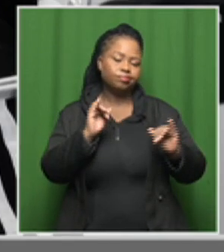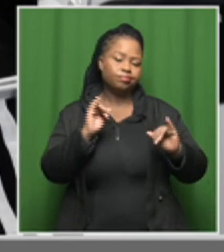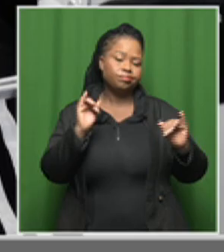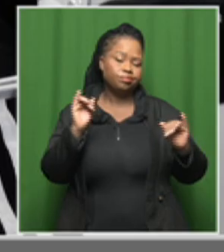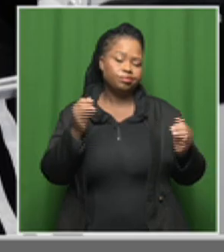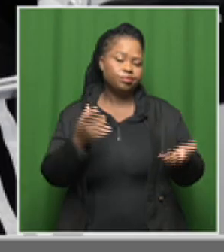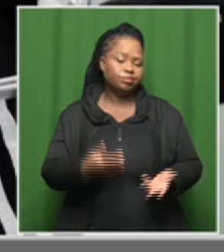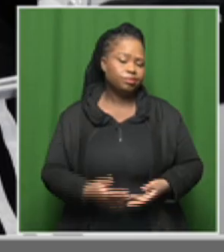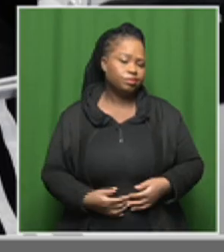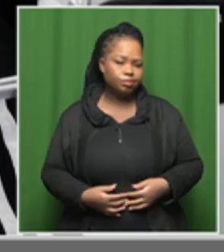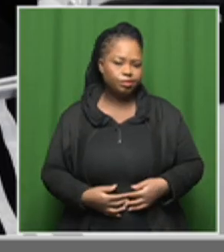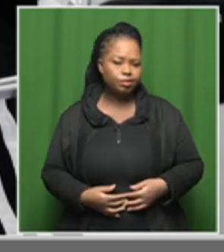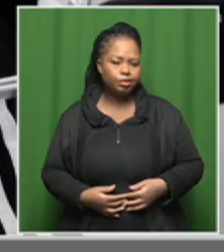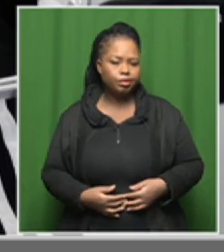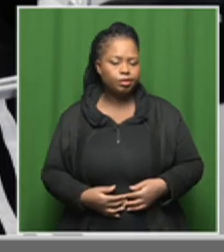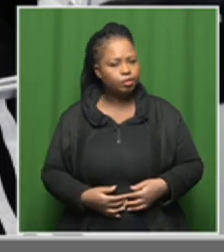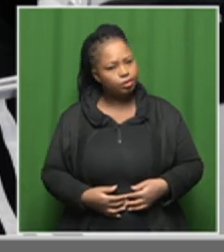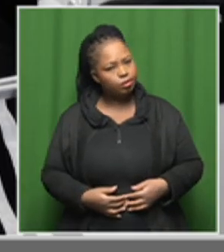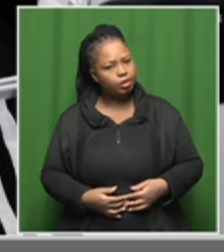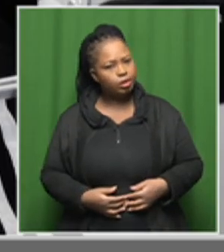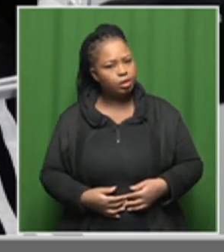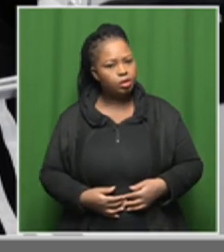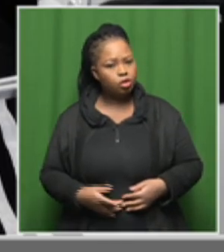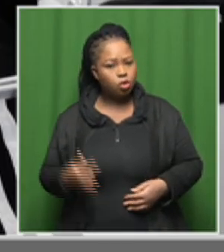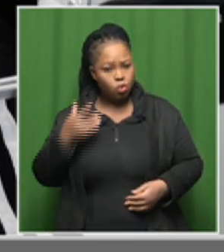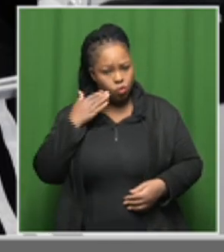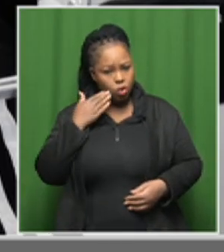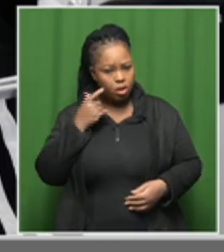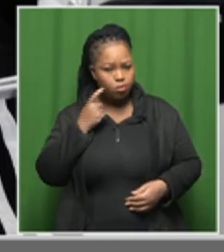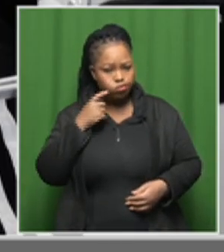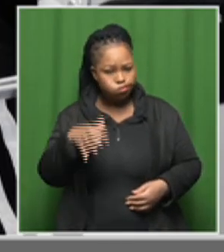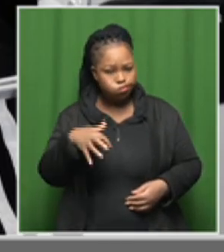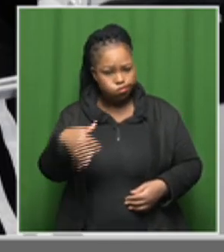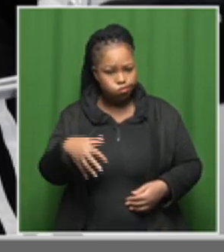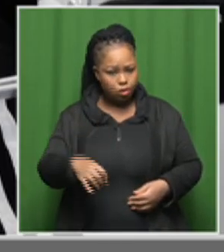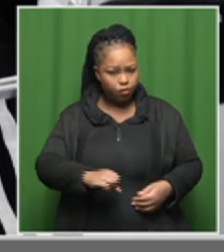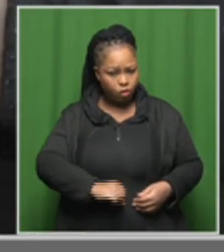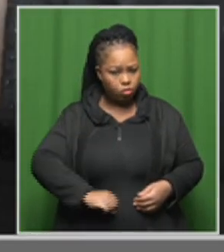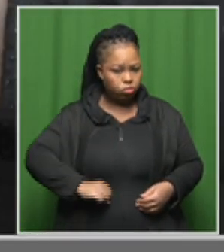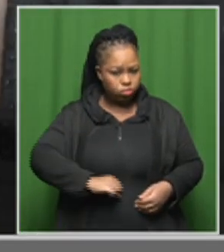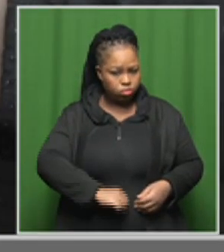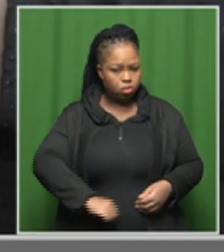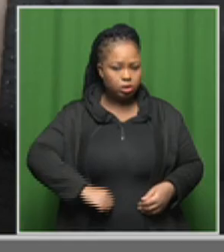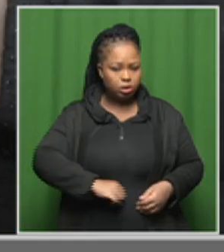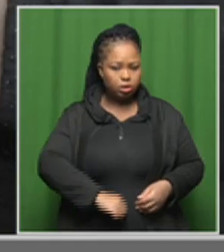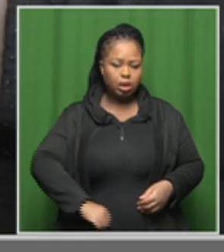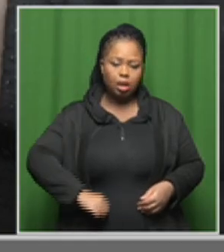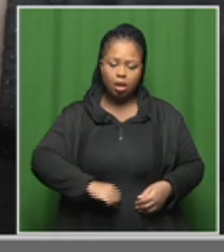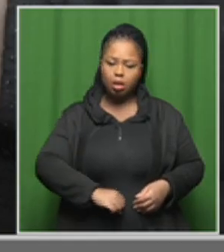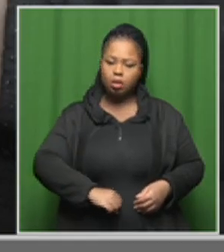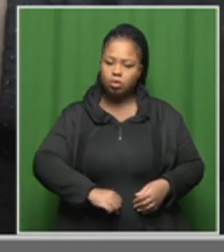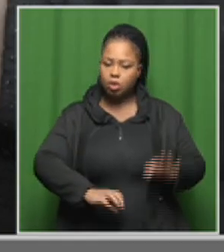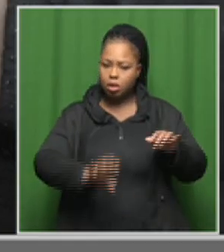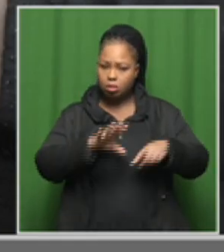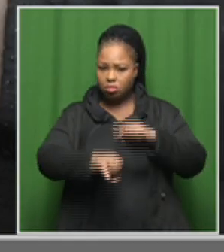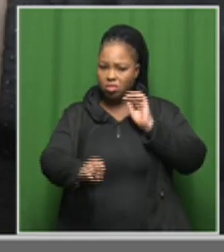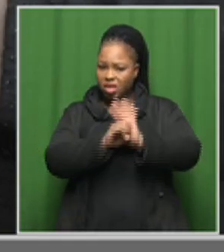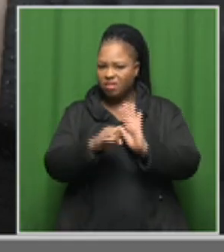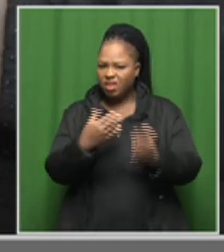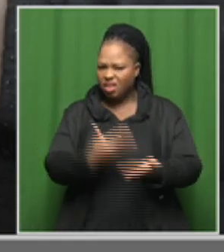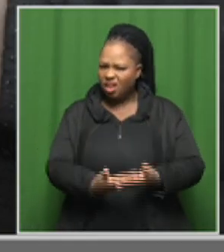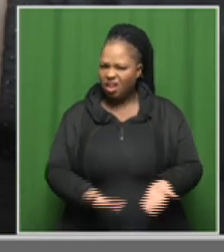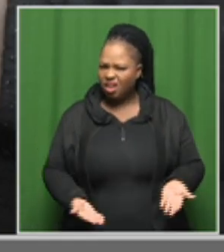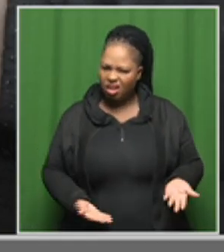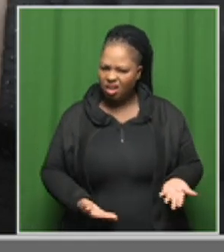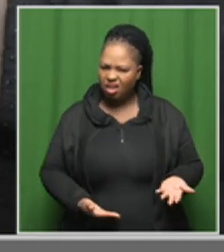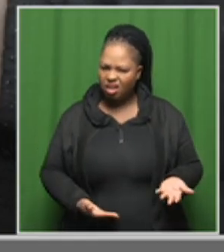try and treat it. But you do pick it up in a scan, is that correct? And Is it something that from when you're a baby, or don't you